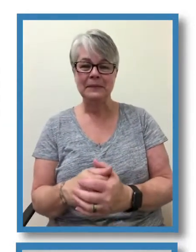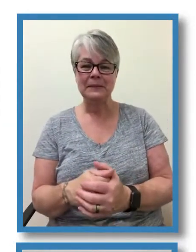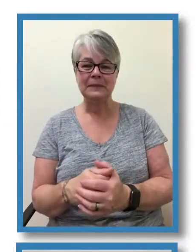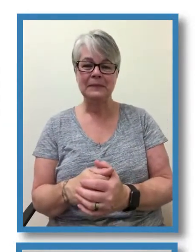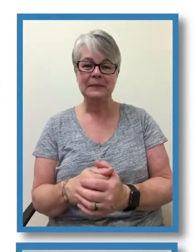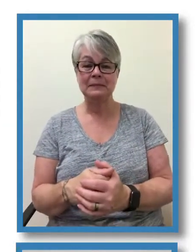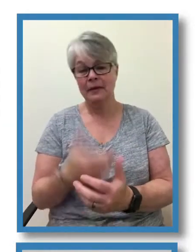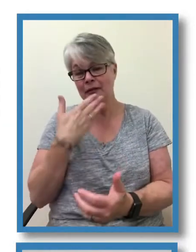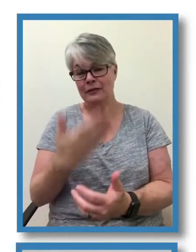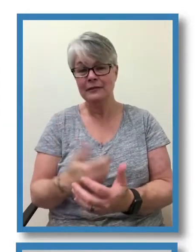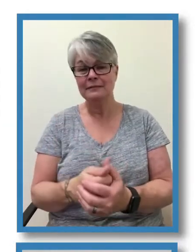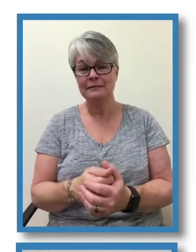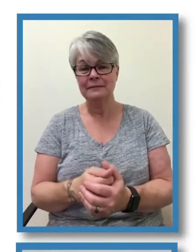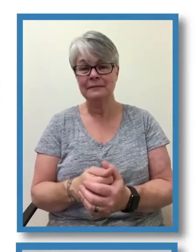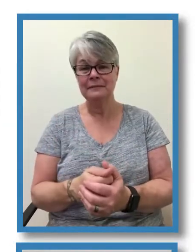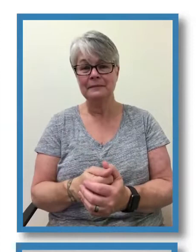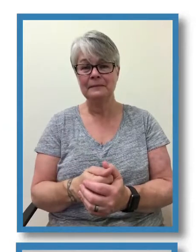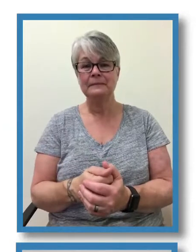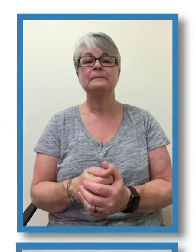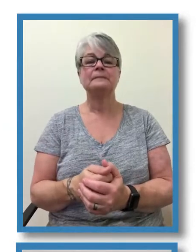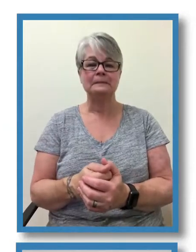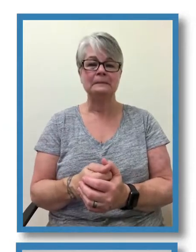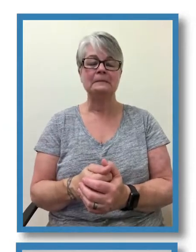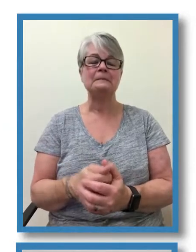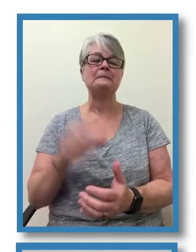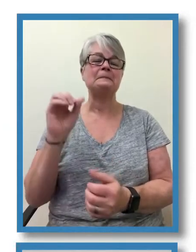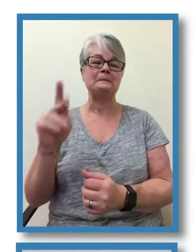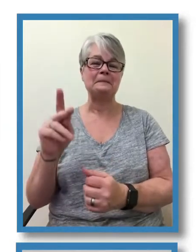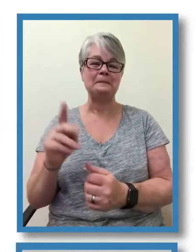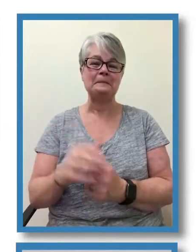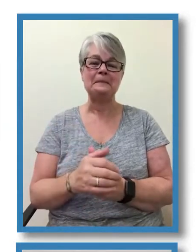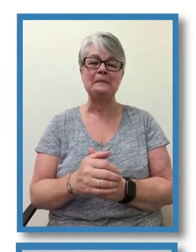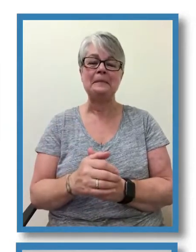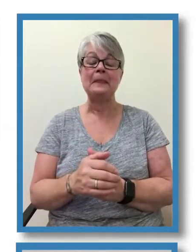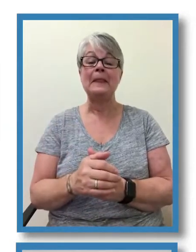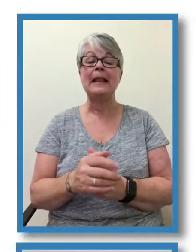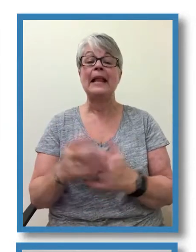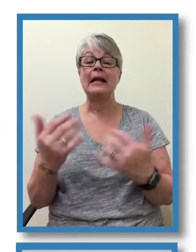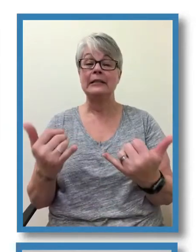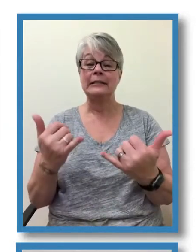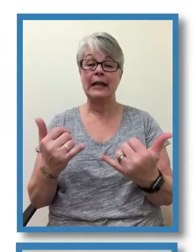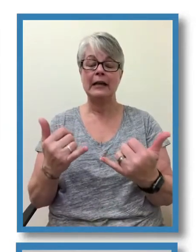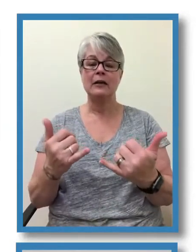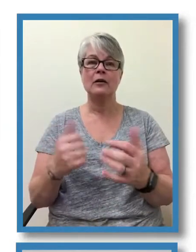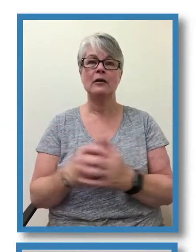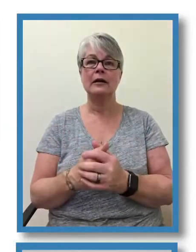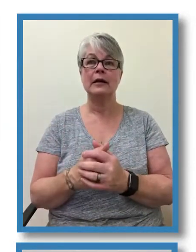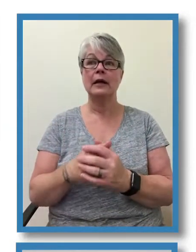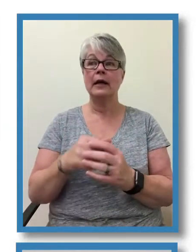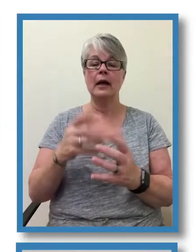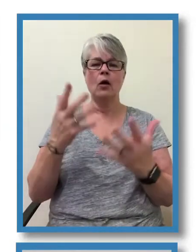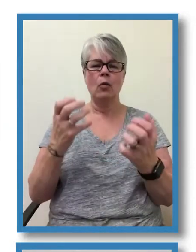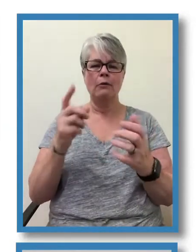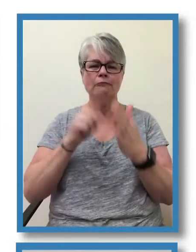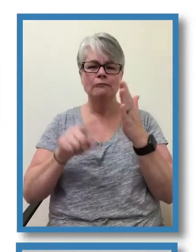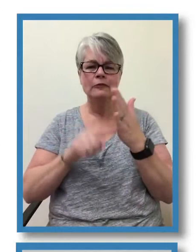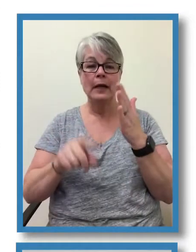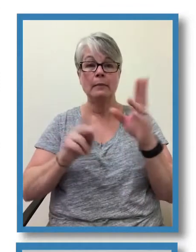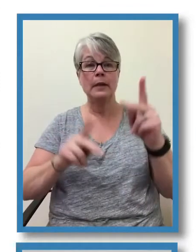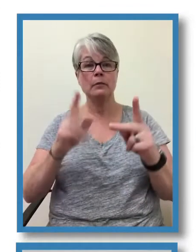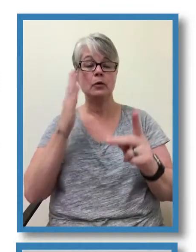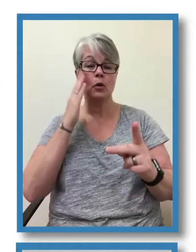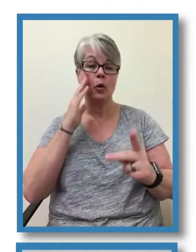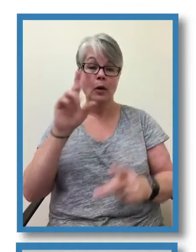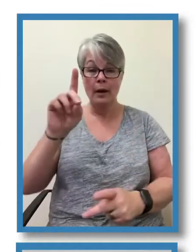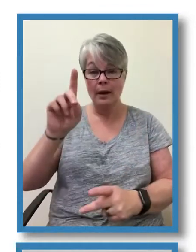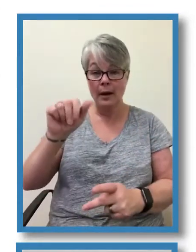and that's the day of the week, the month, the year, the day, place, and city. And that's scored out